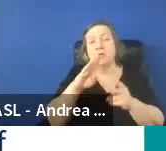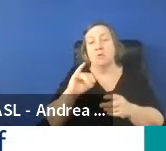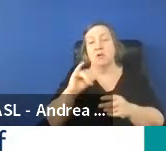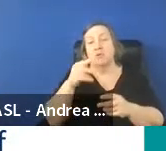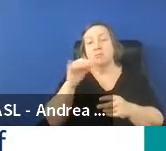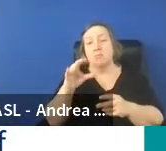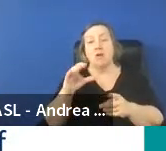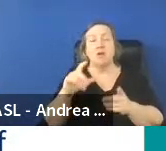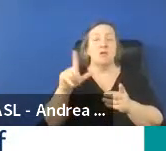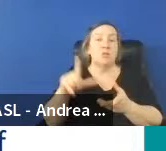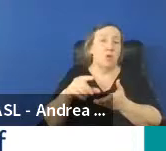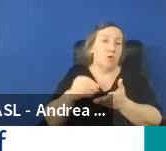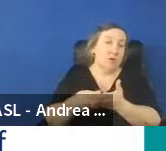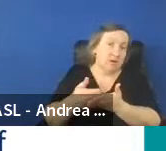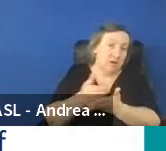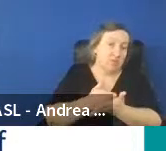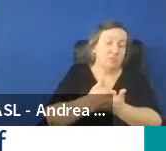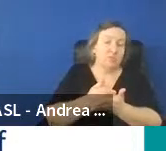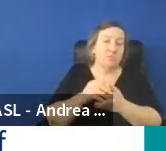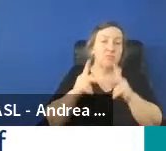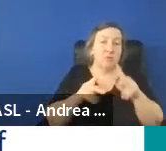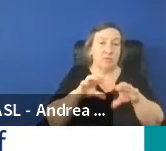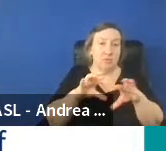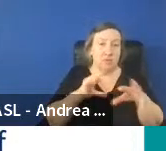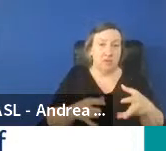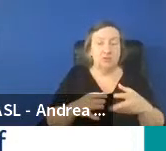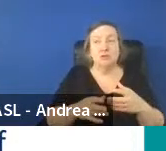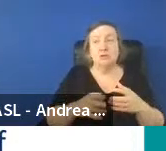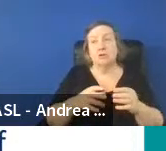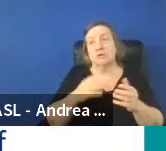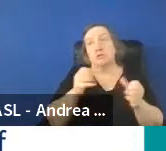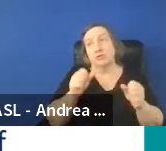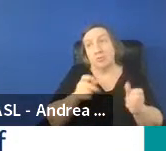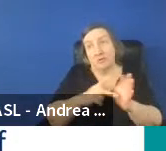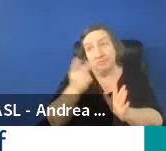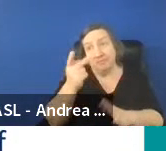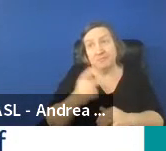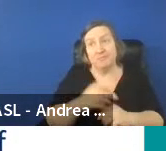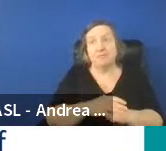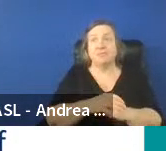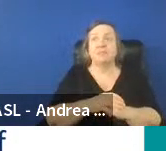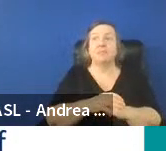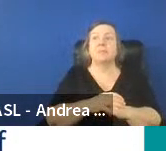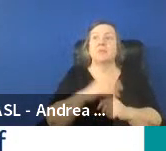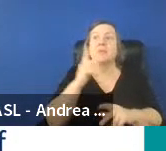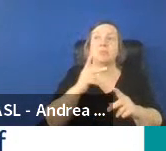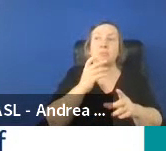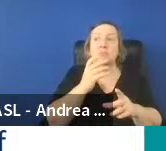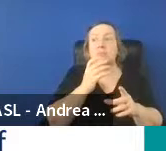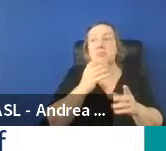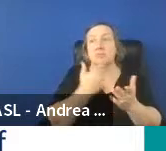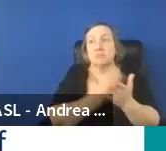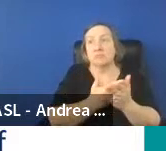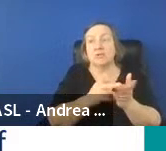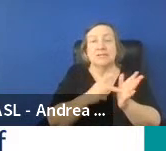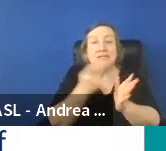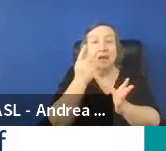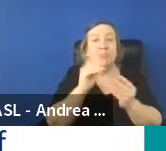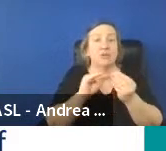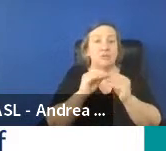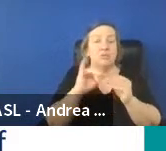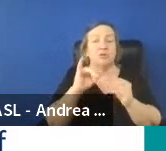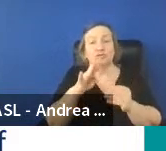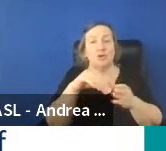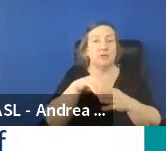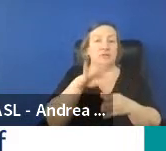on average, and it's as high as twice as much. Folks would reach 2 times as many jobs in 45 or 60